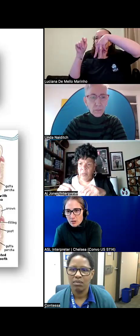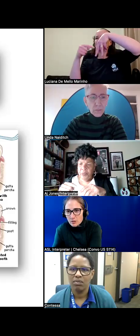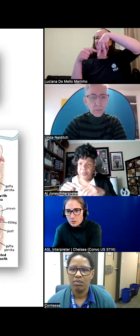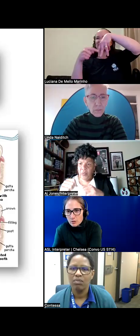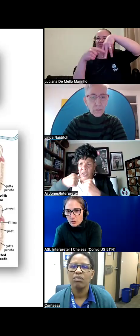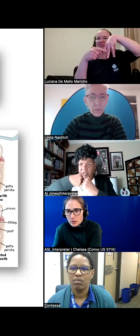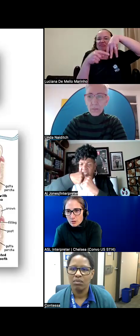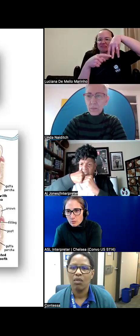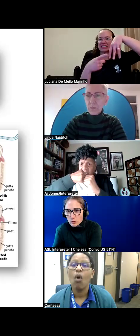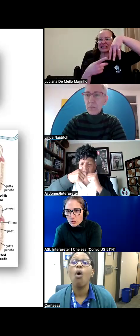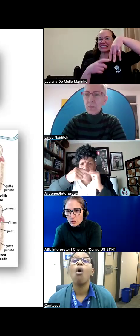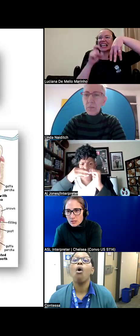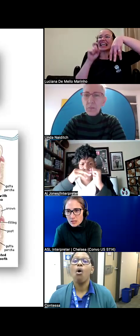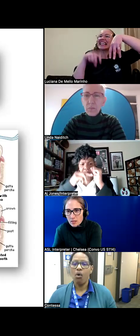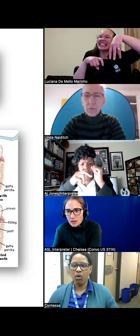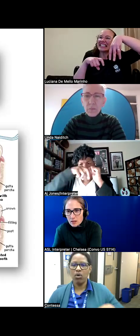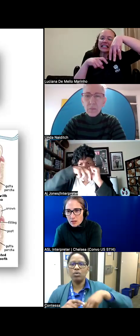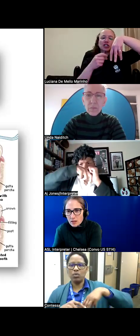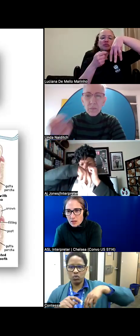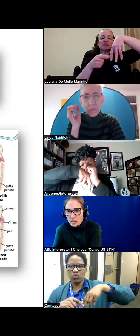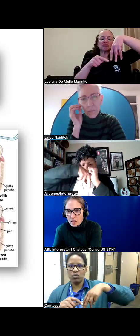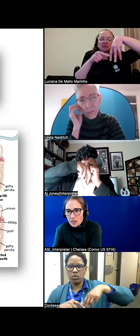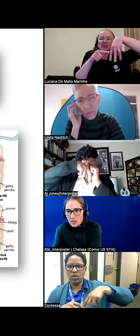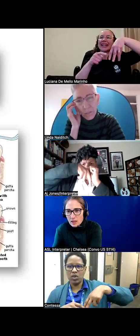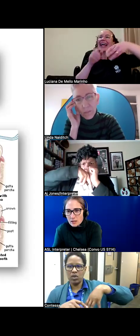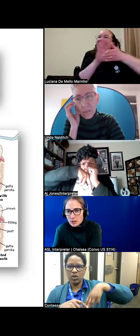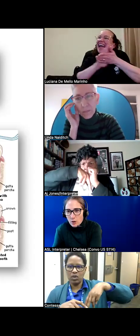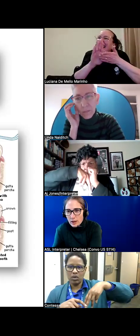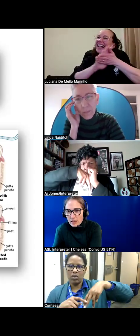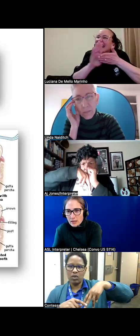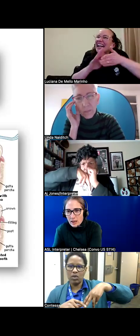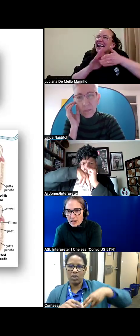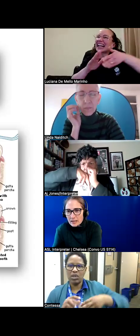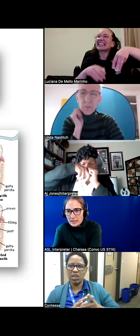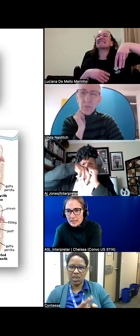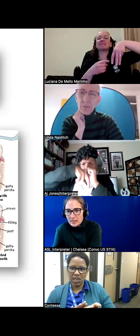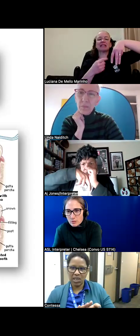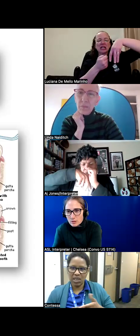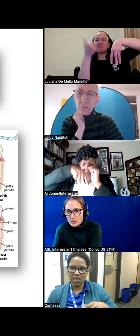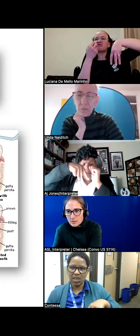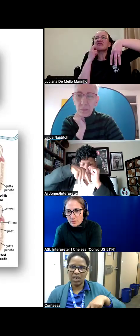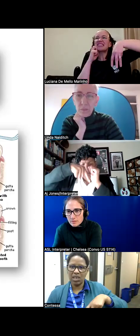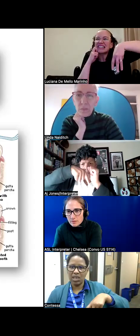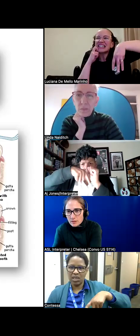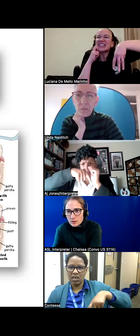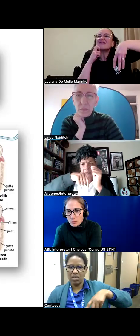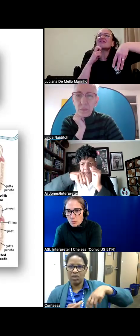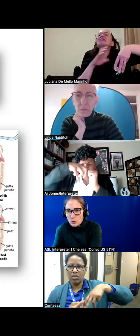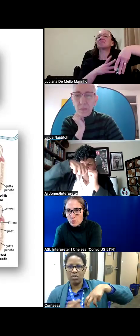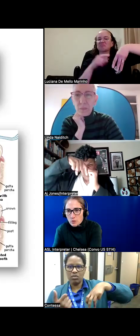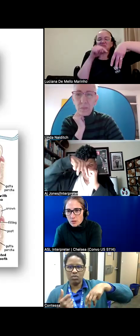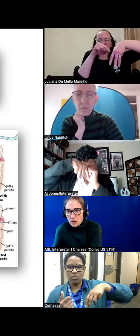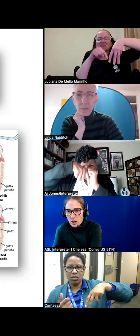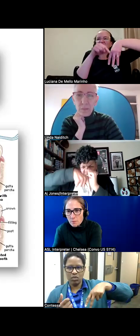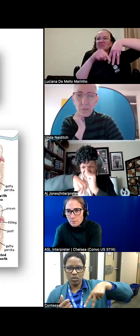here, these are the roots of the teeth. They need to go in and clean those.